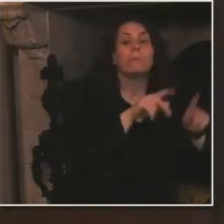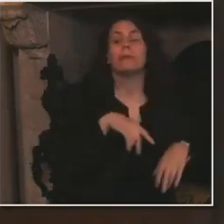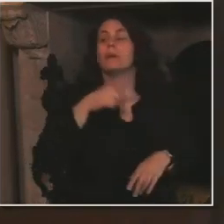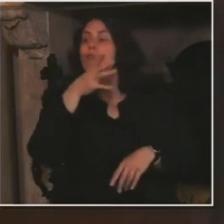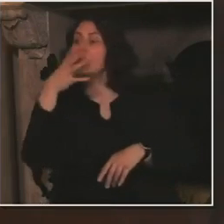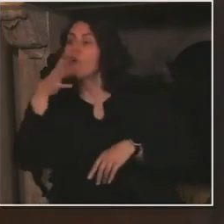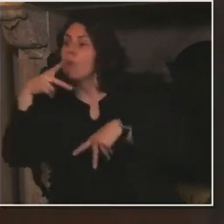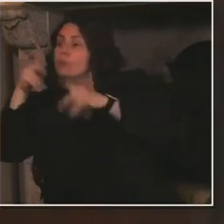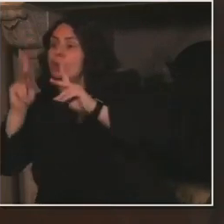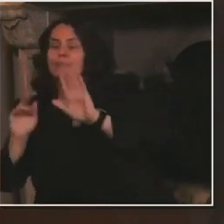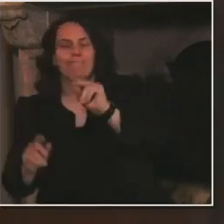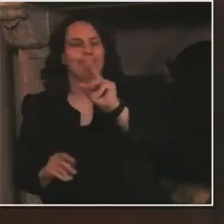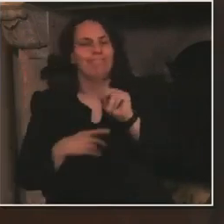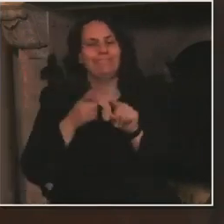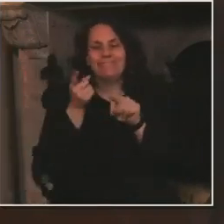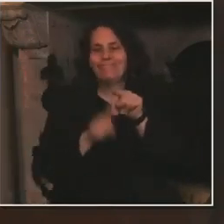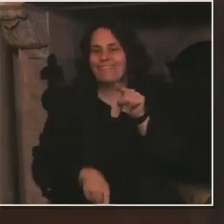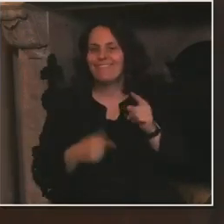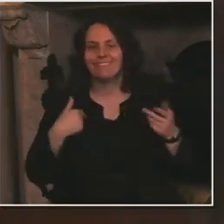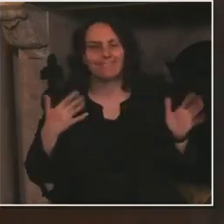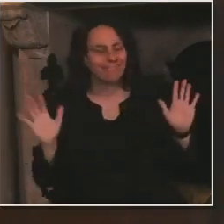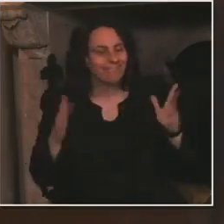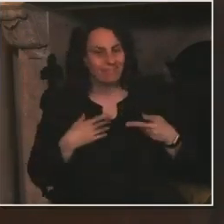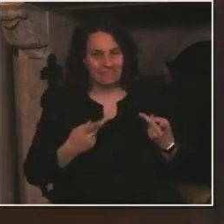and healthcare resources are scarce